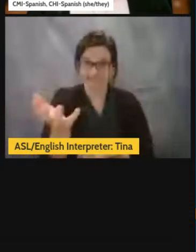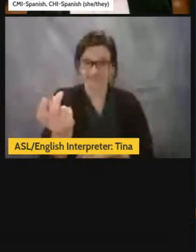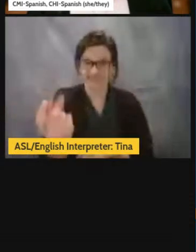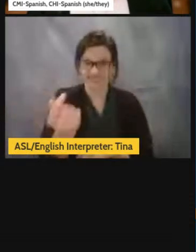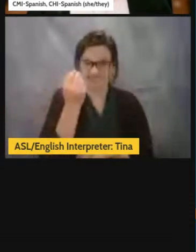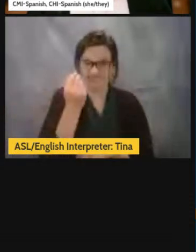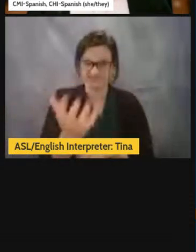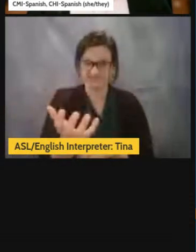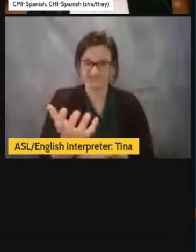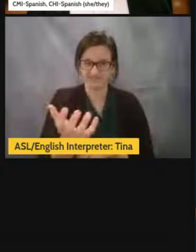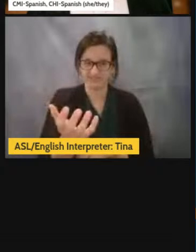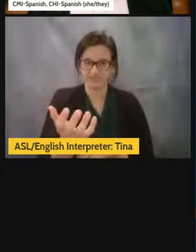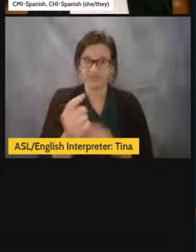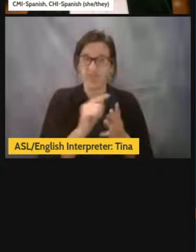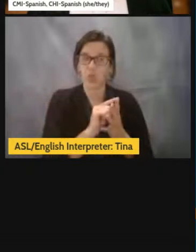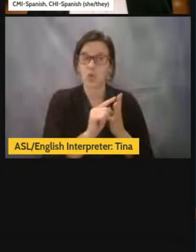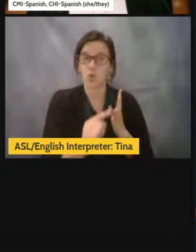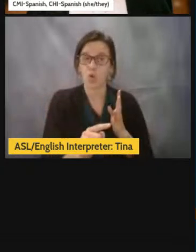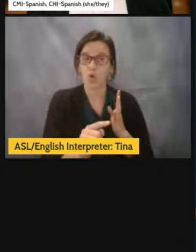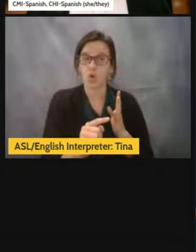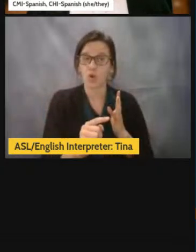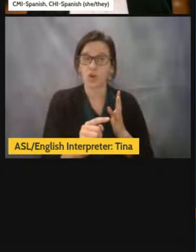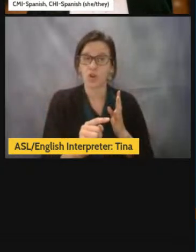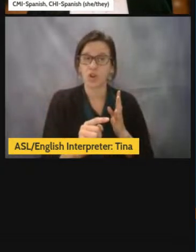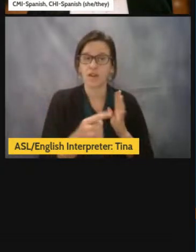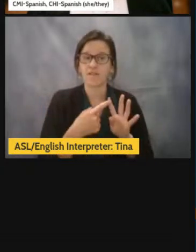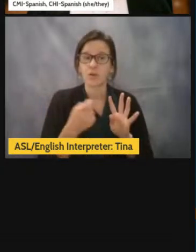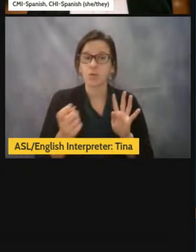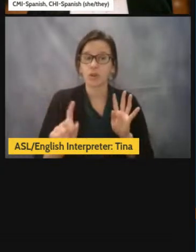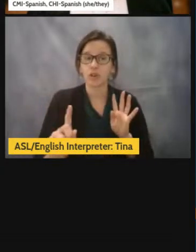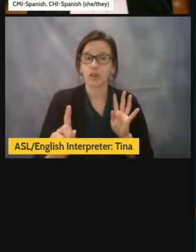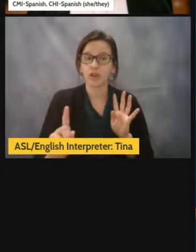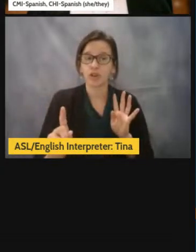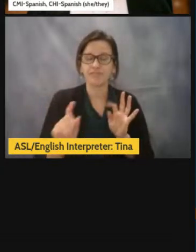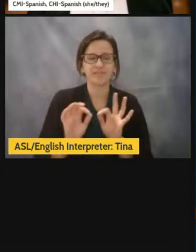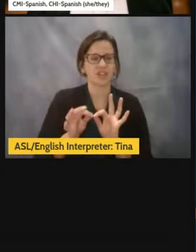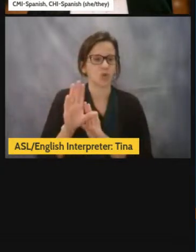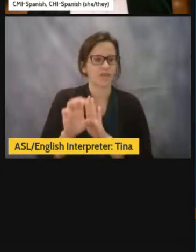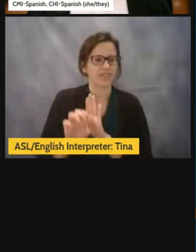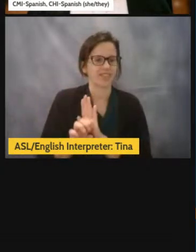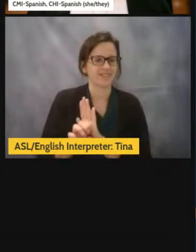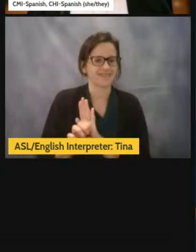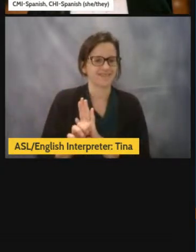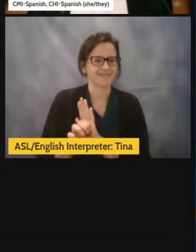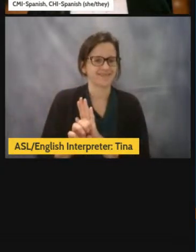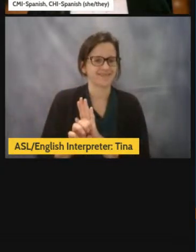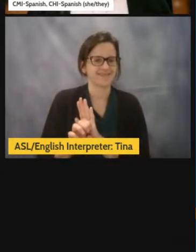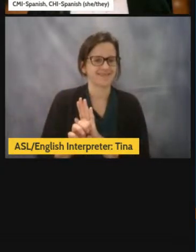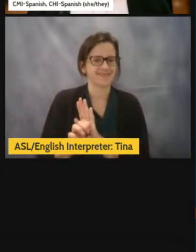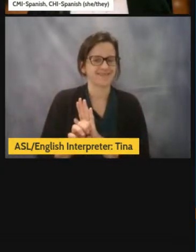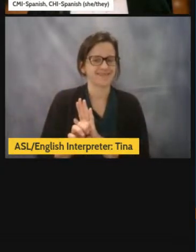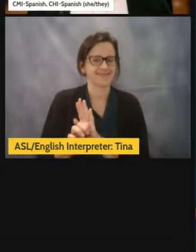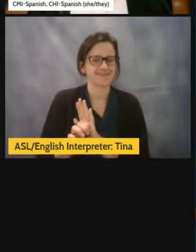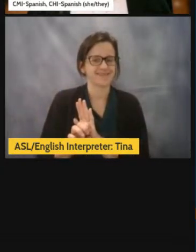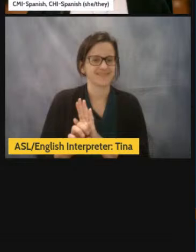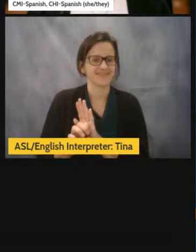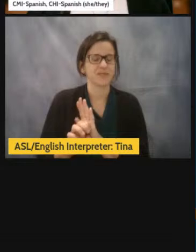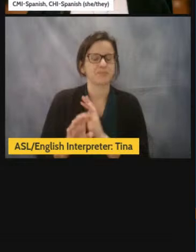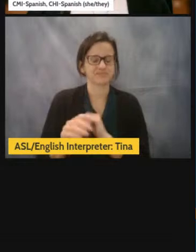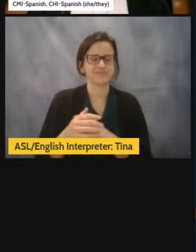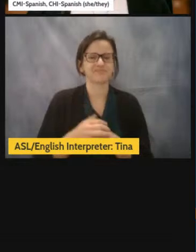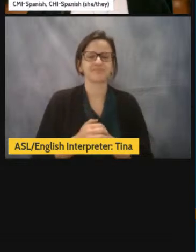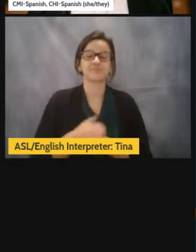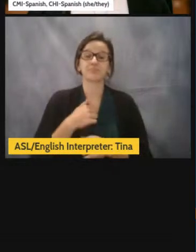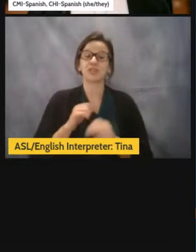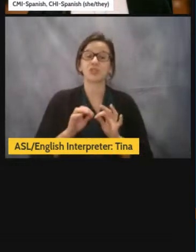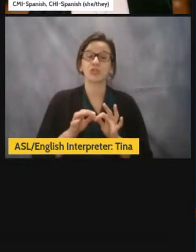These all come from interpreting codes of ethics. Okay? So when I'm interpreting, I